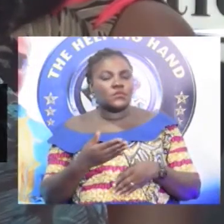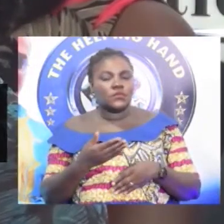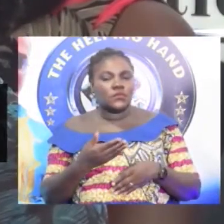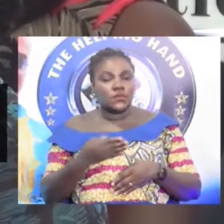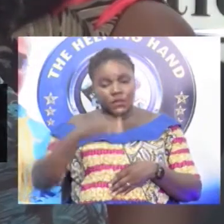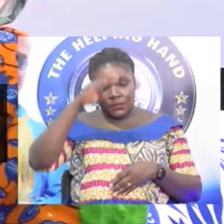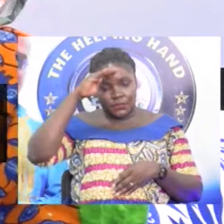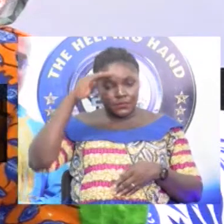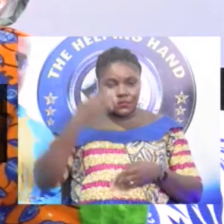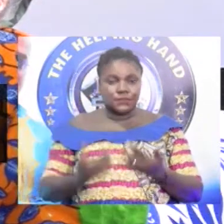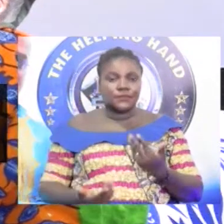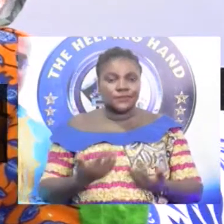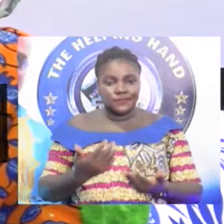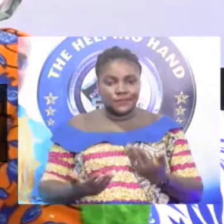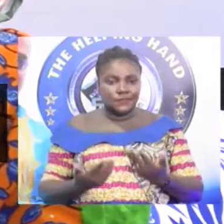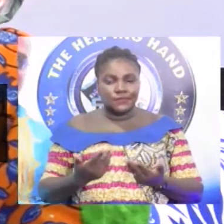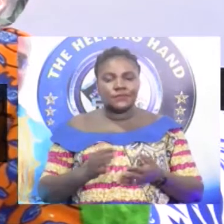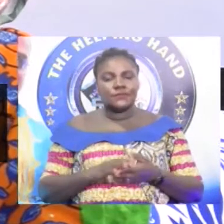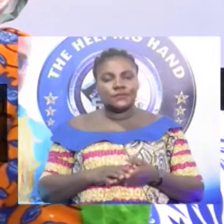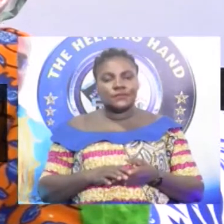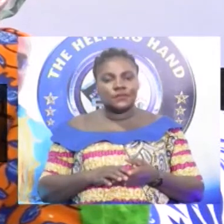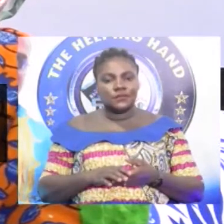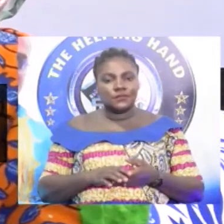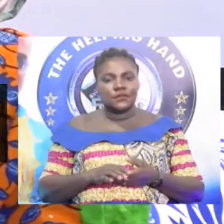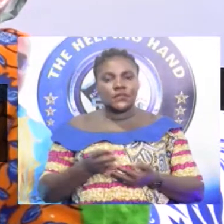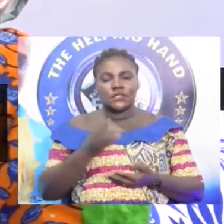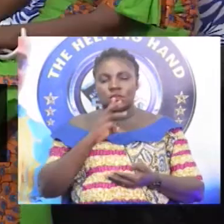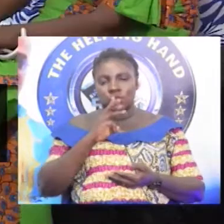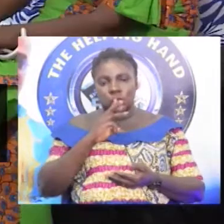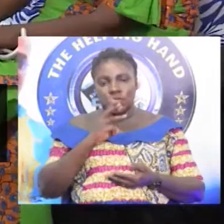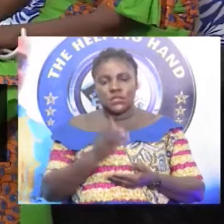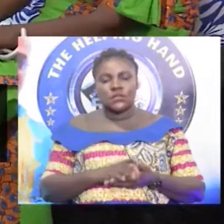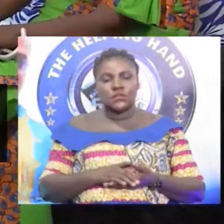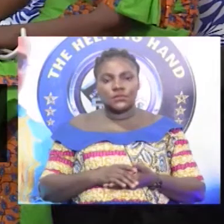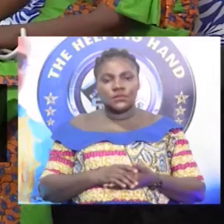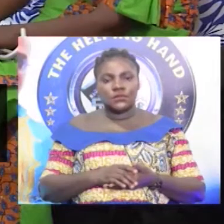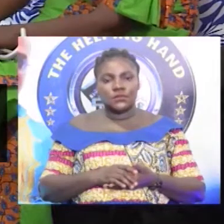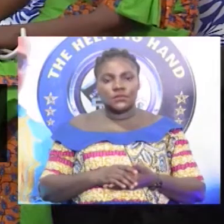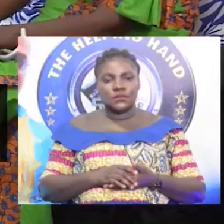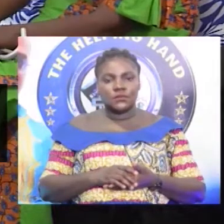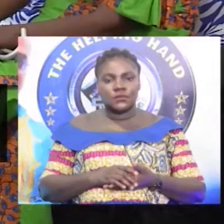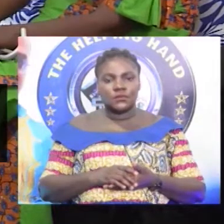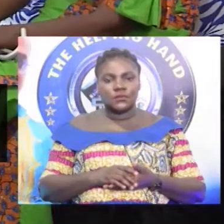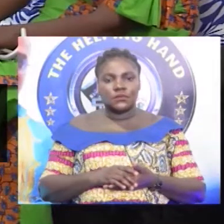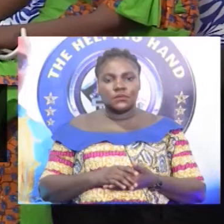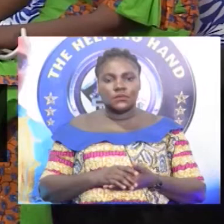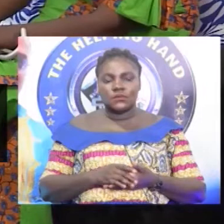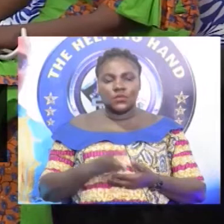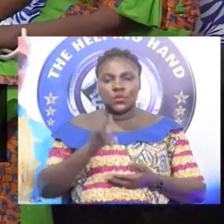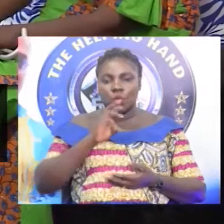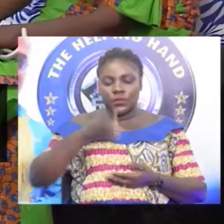Okay. So charcoal and all that. And then so. Pure water? A water tank.